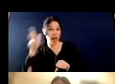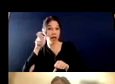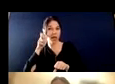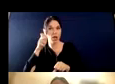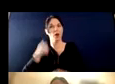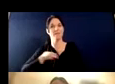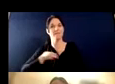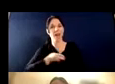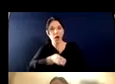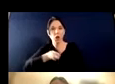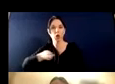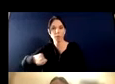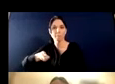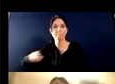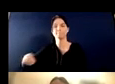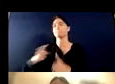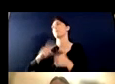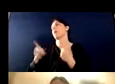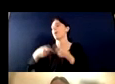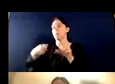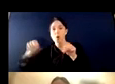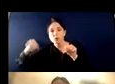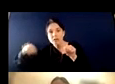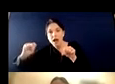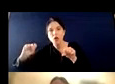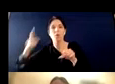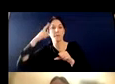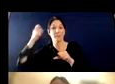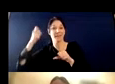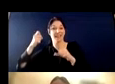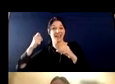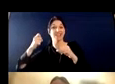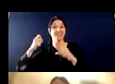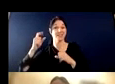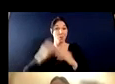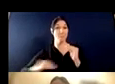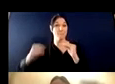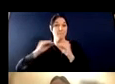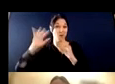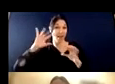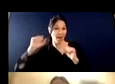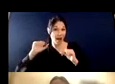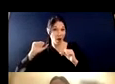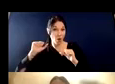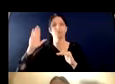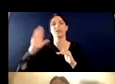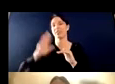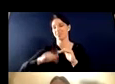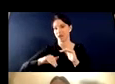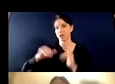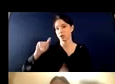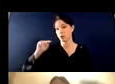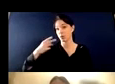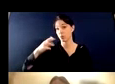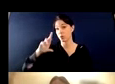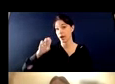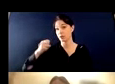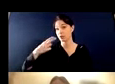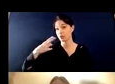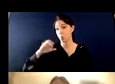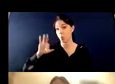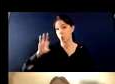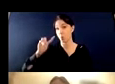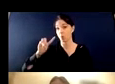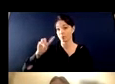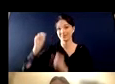the motorcycle, because they're louder than their threshold level. These sounds are audible. These sounds